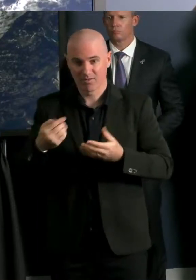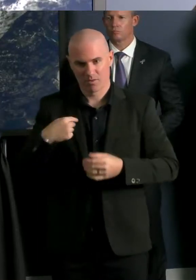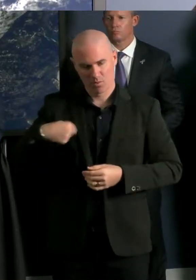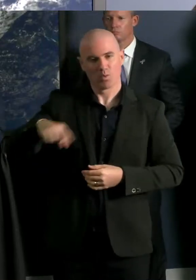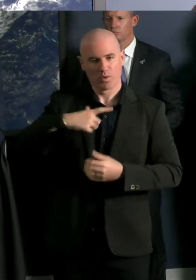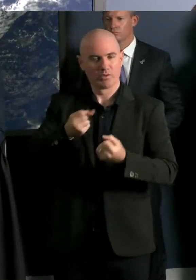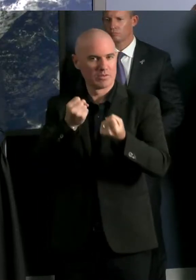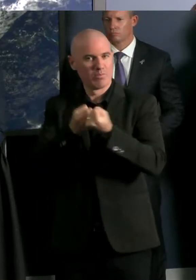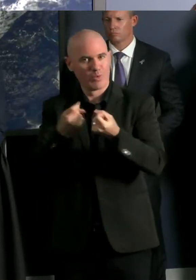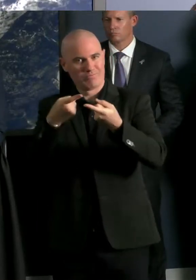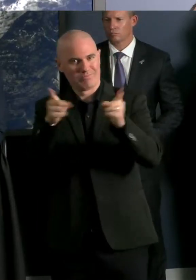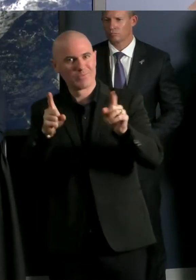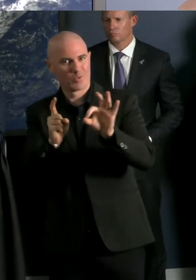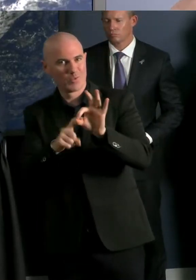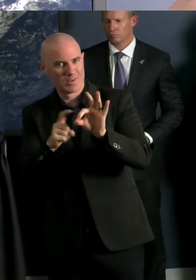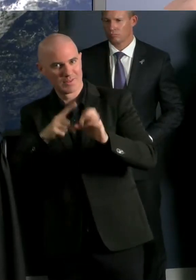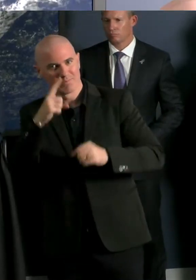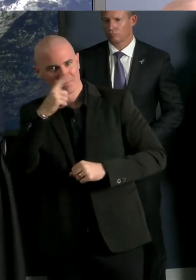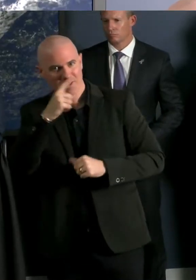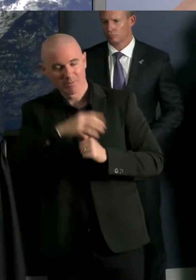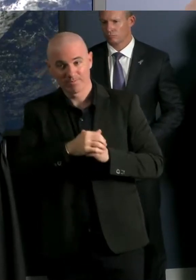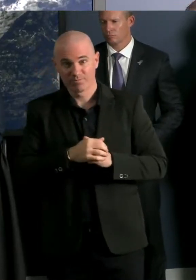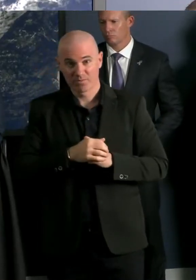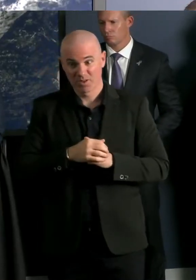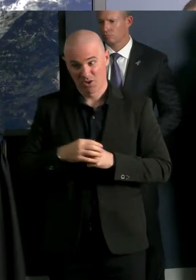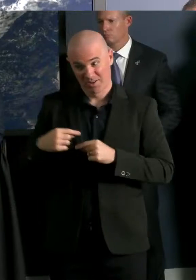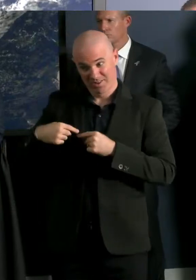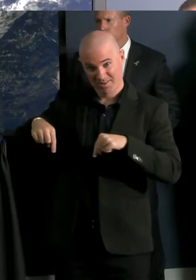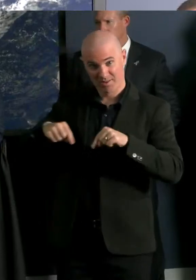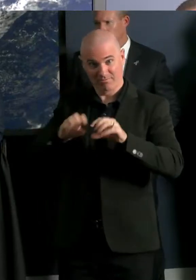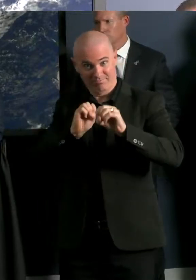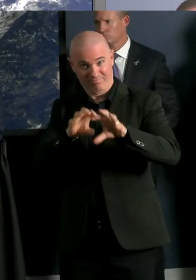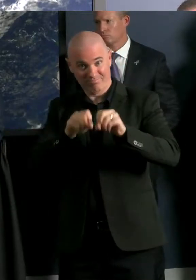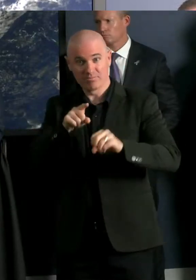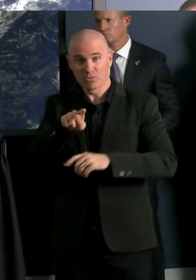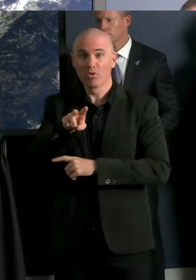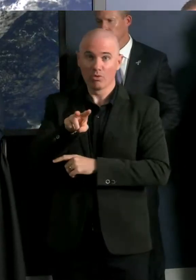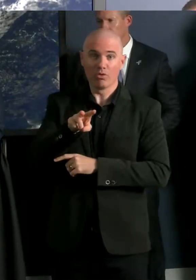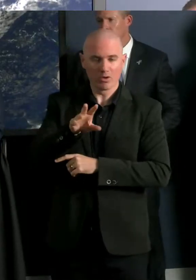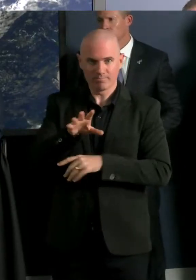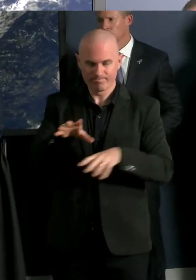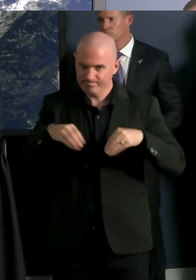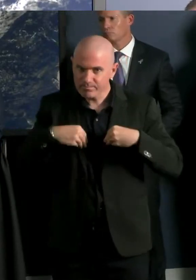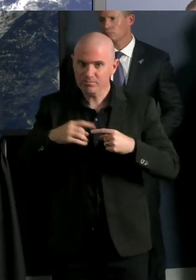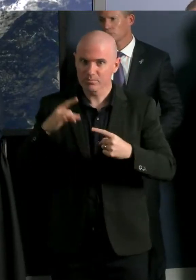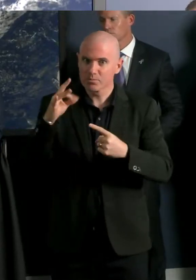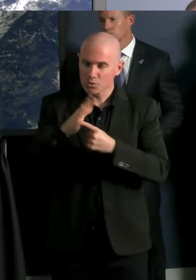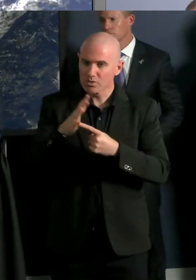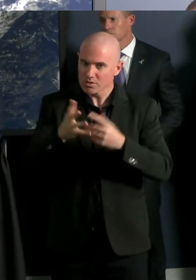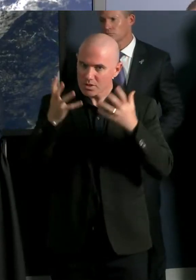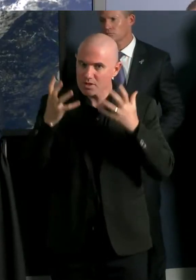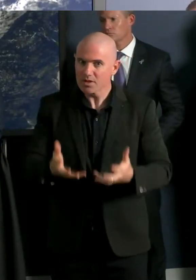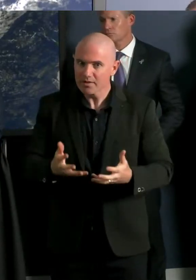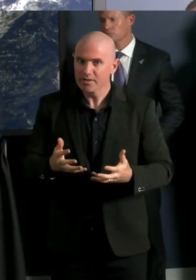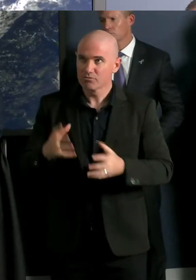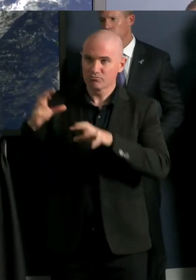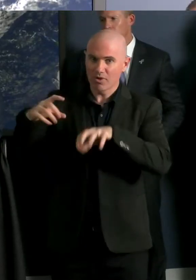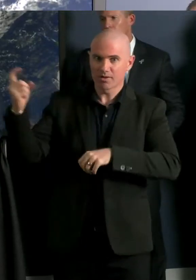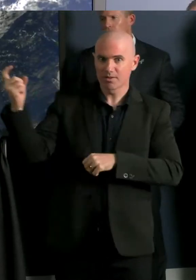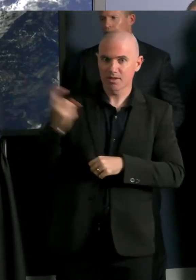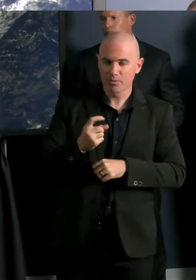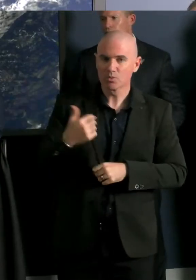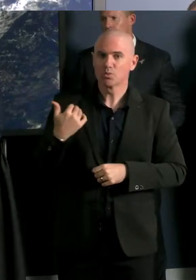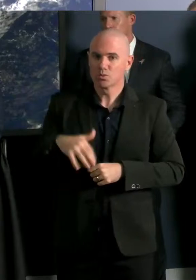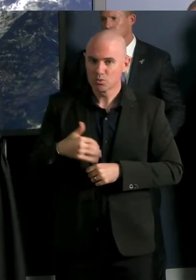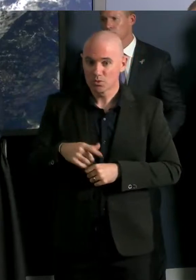Queenslanders, but the messages today are very important, should be taken seriously, but most importantly, with that heavy rainfall that's coming,